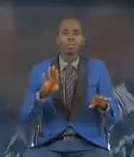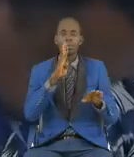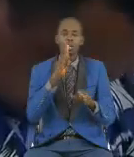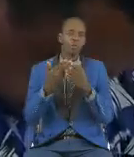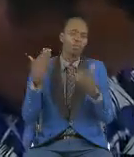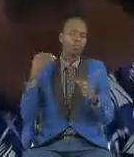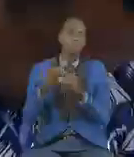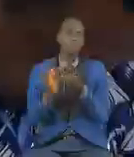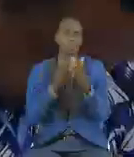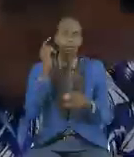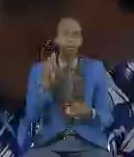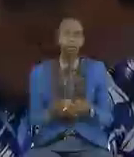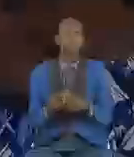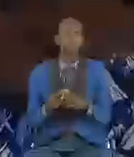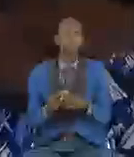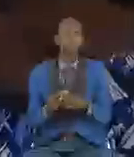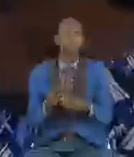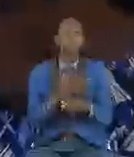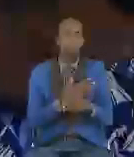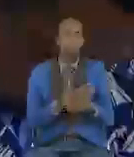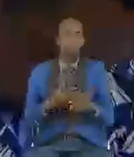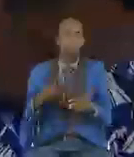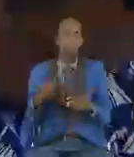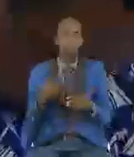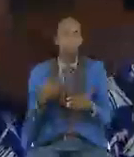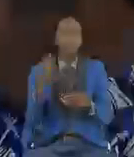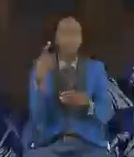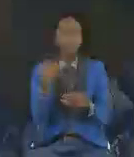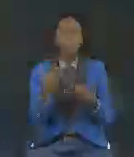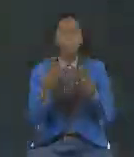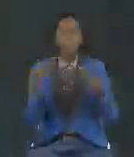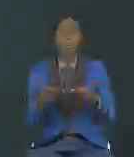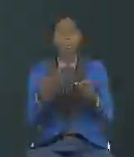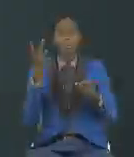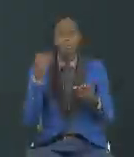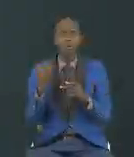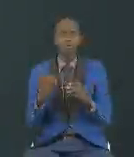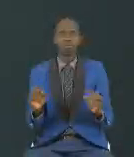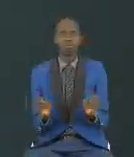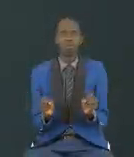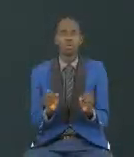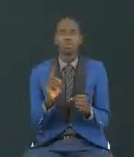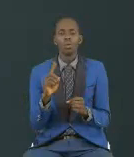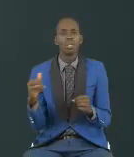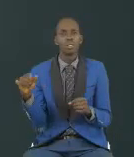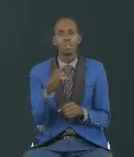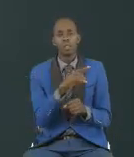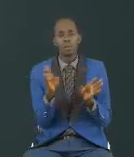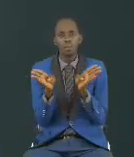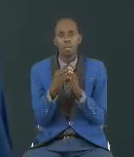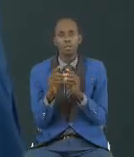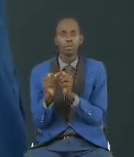name. And it says, and when they had prayed, the place was shaking when they were assembled together, and they were